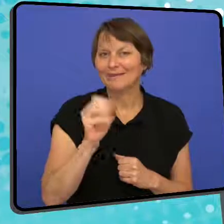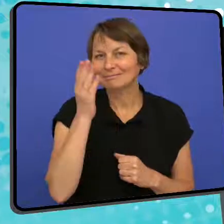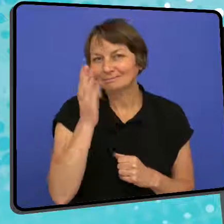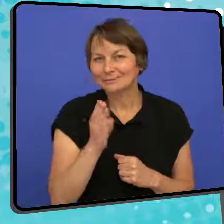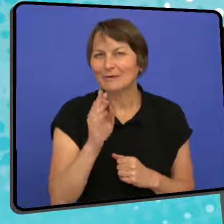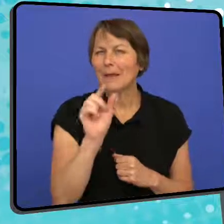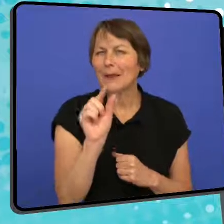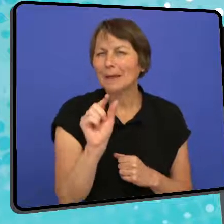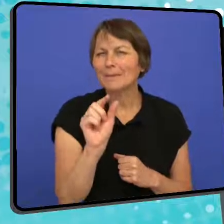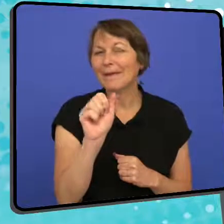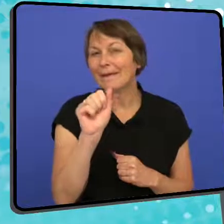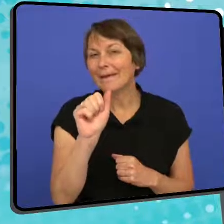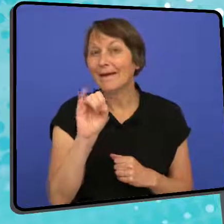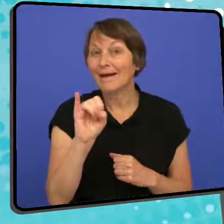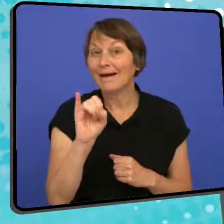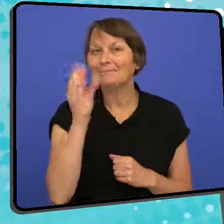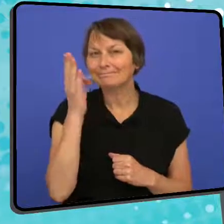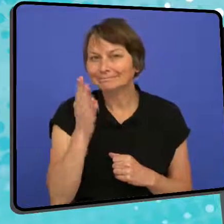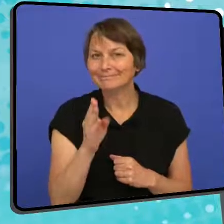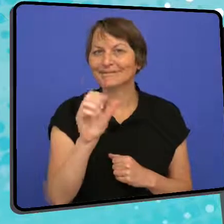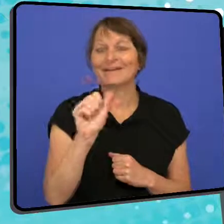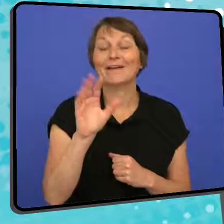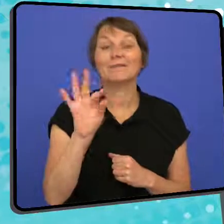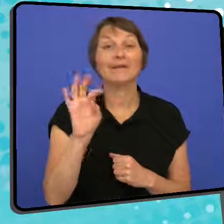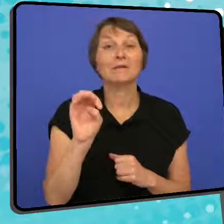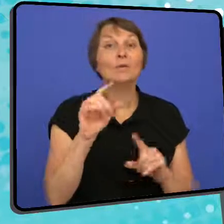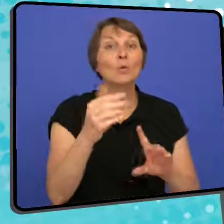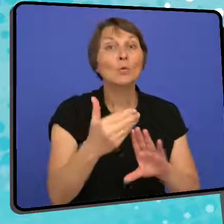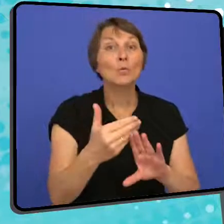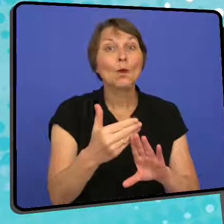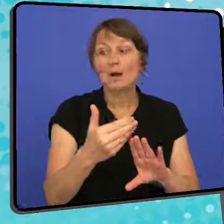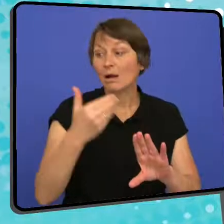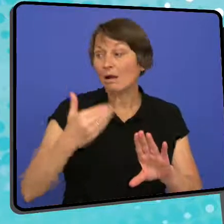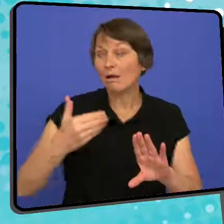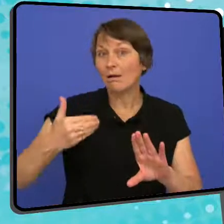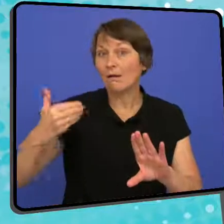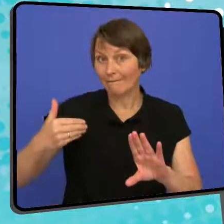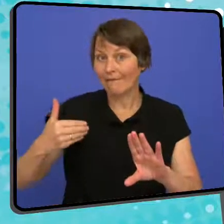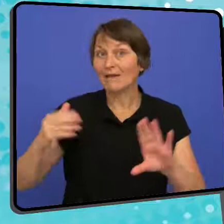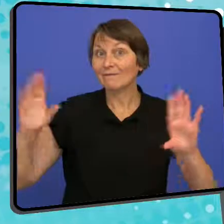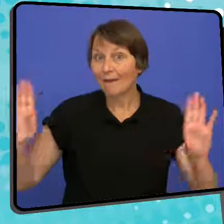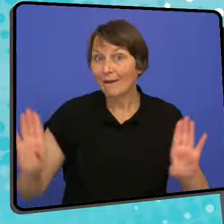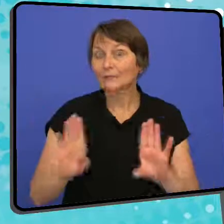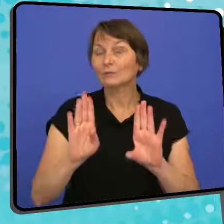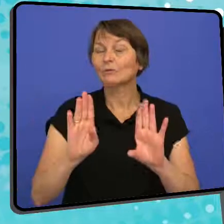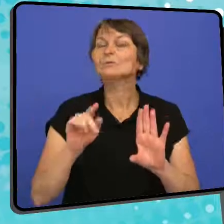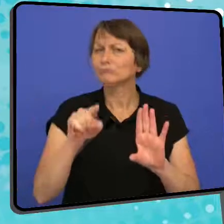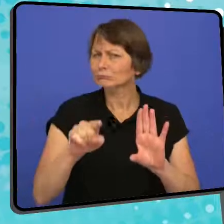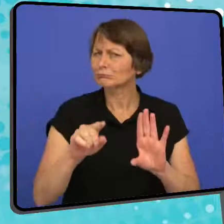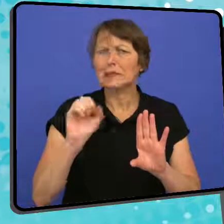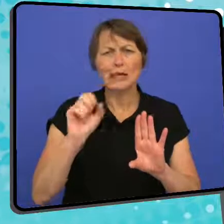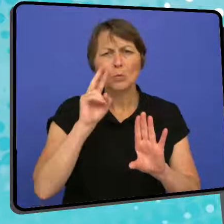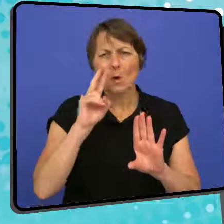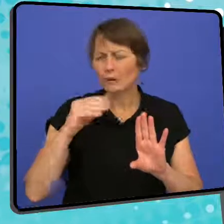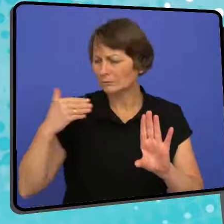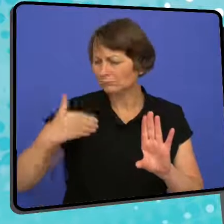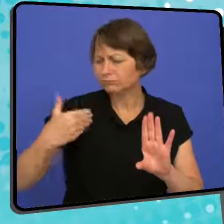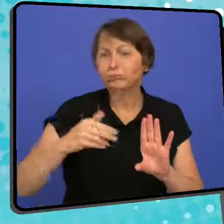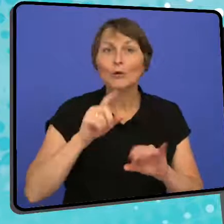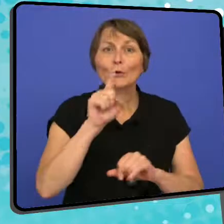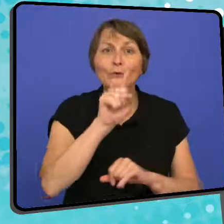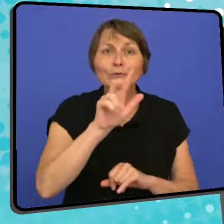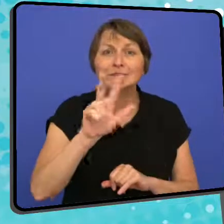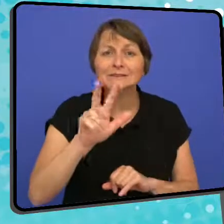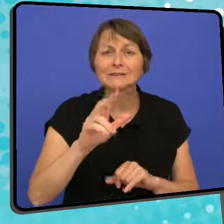aka.ms/a-bit-of-ai-cafe. And if you want to rewatch any of the previous episodes, as we said, this is 13th episode. We've had so many great guests with